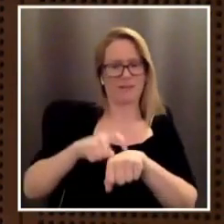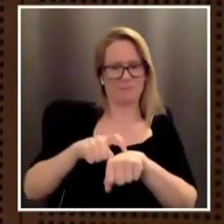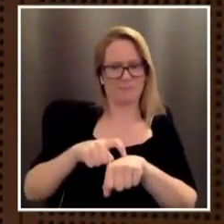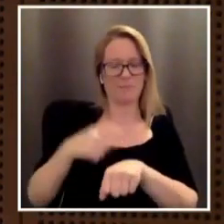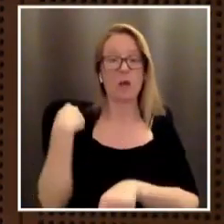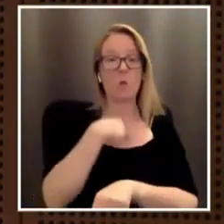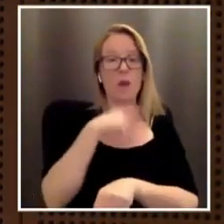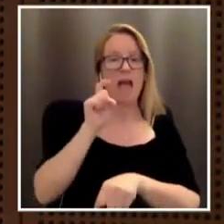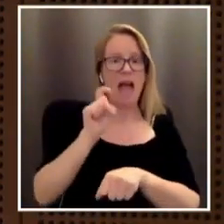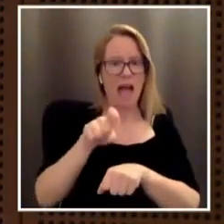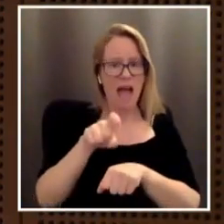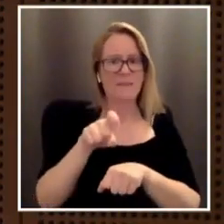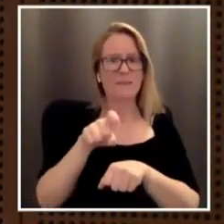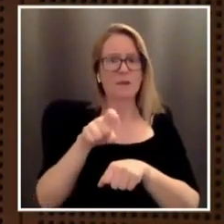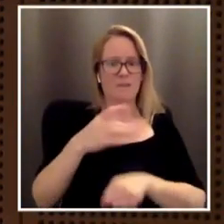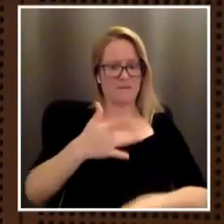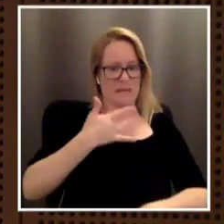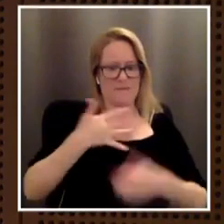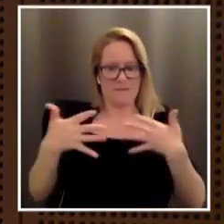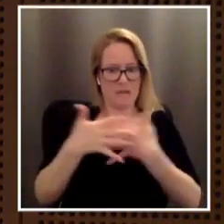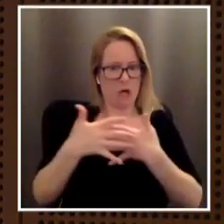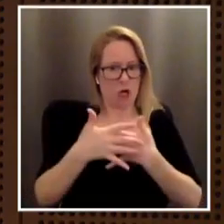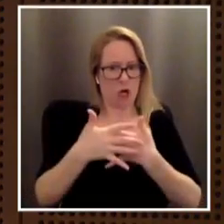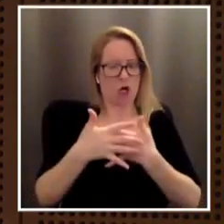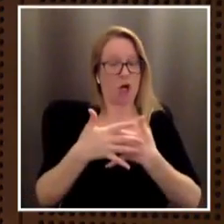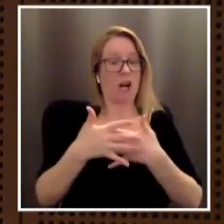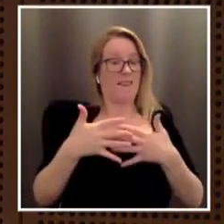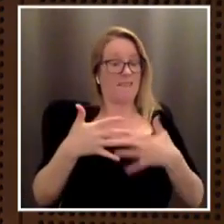to feel the fear and do it anyway.